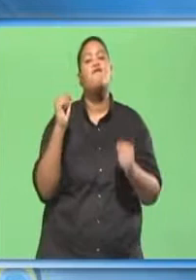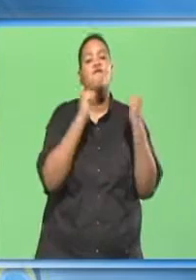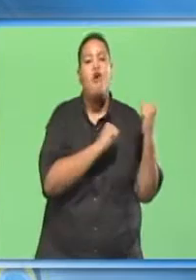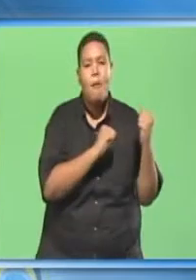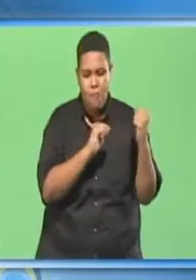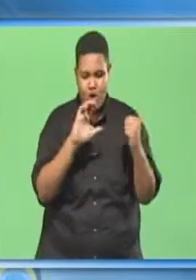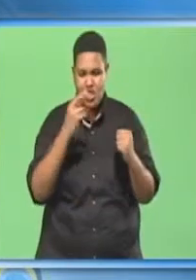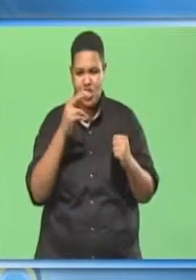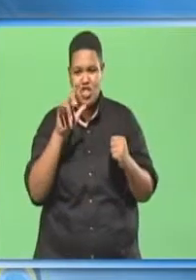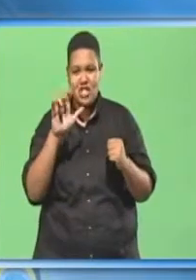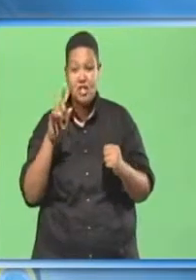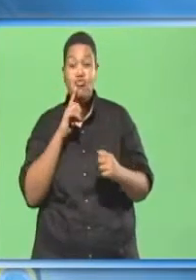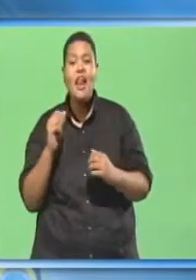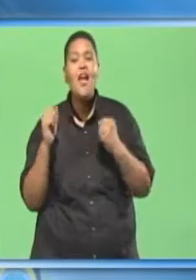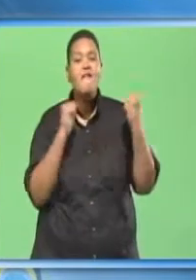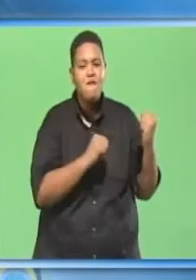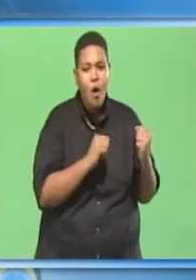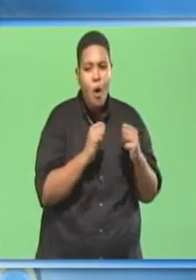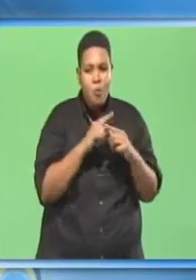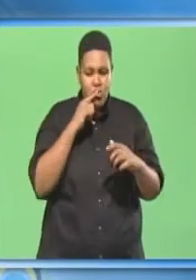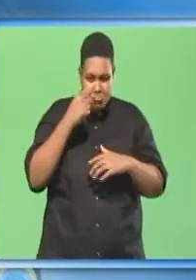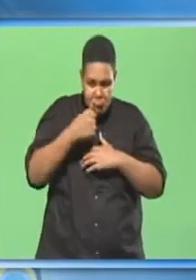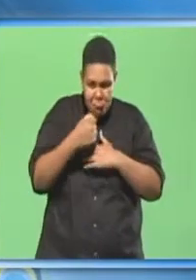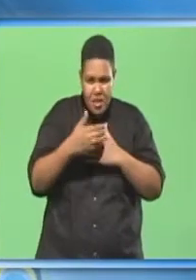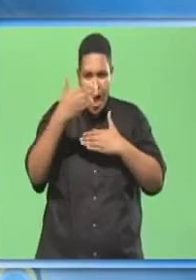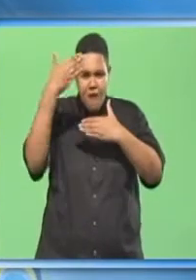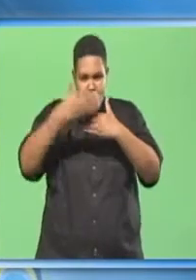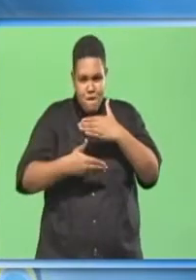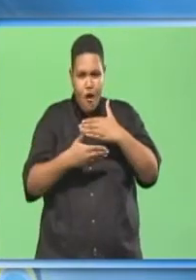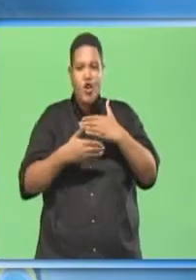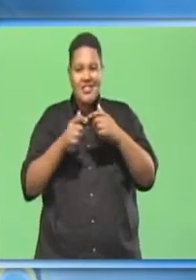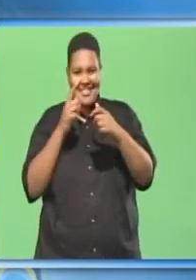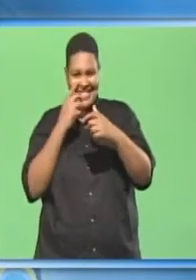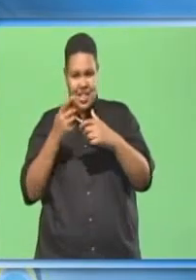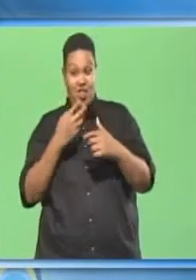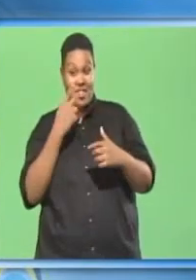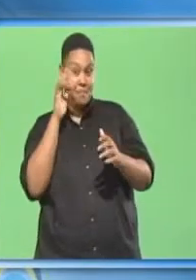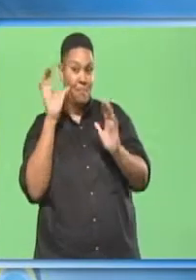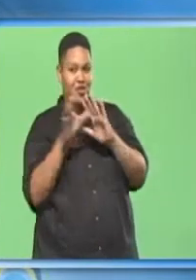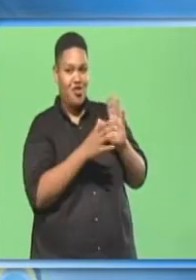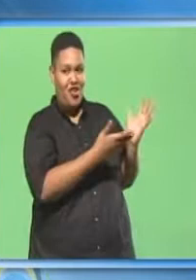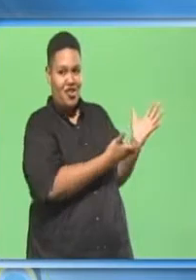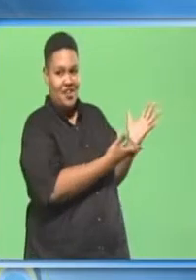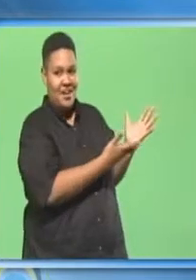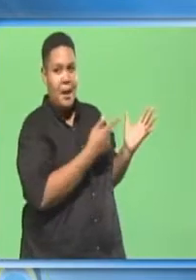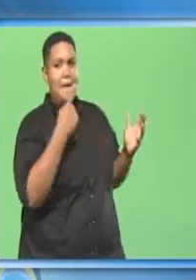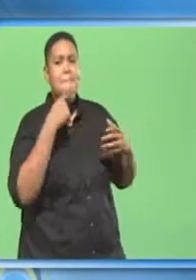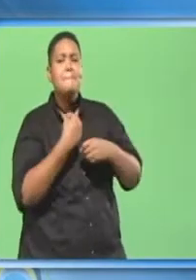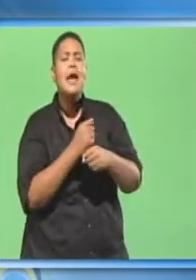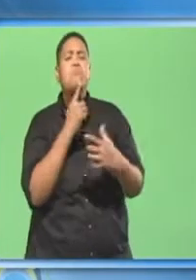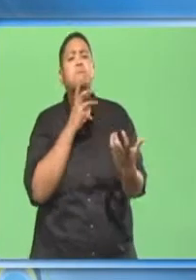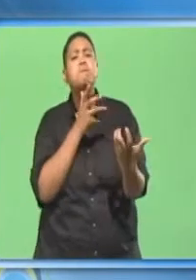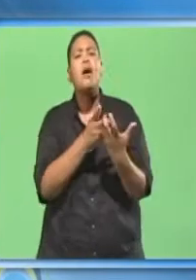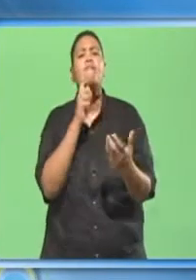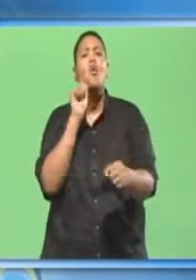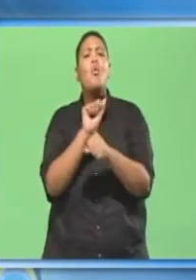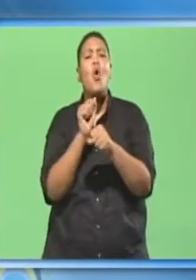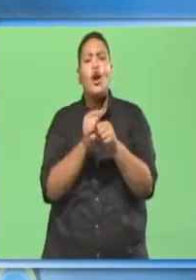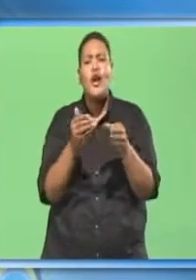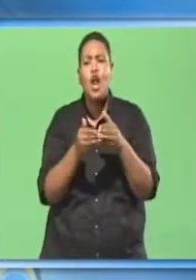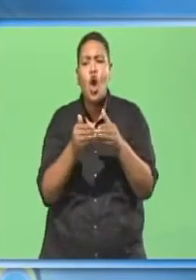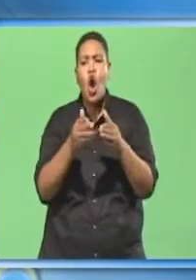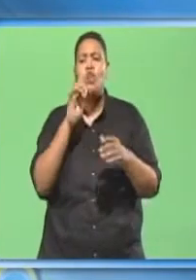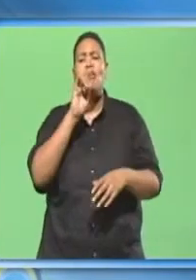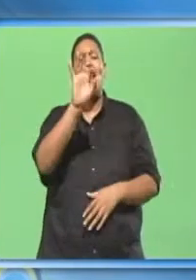is basically a firmer chisel with bevels on the front edges of the blade. The beveled edges makes the chisel suited for working in corners less